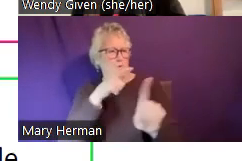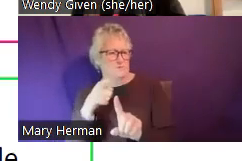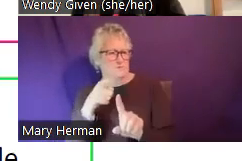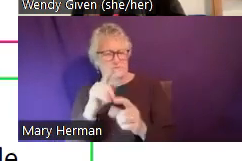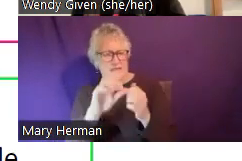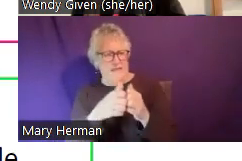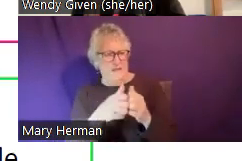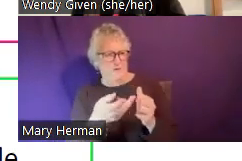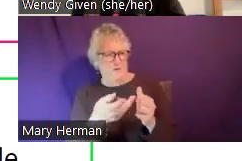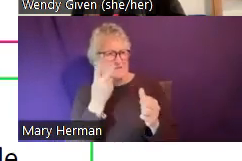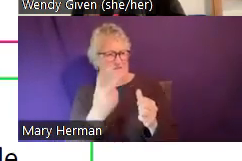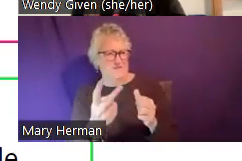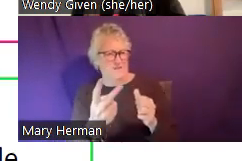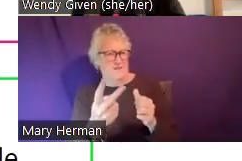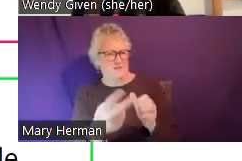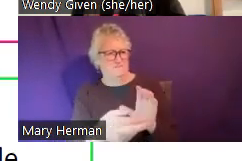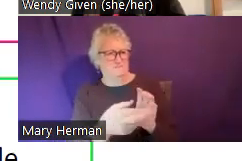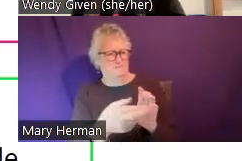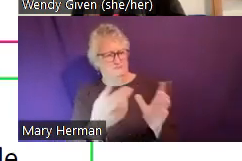So,